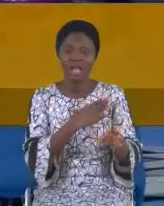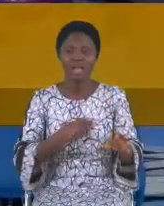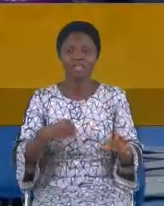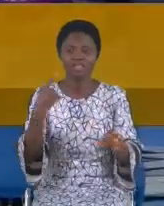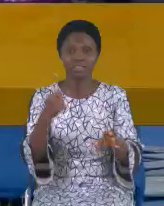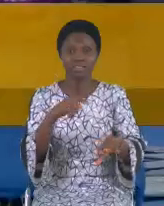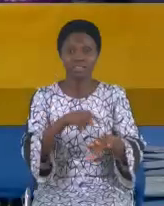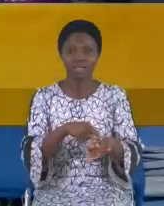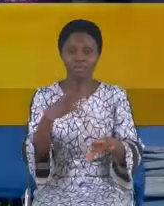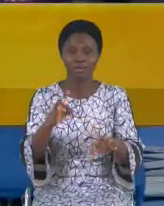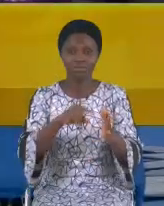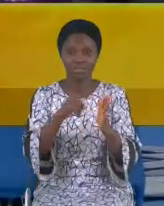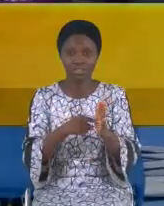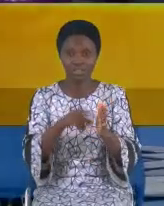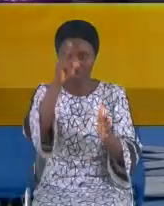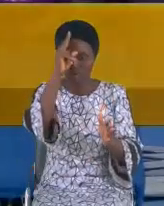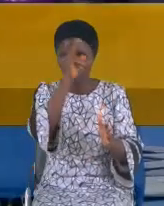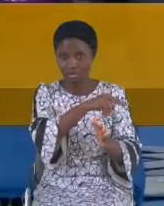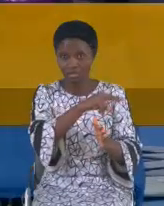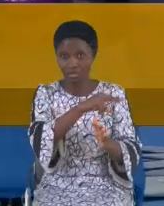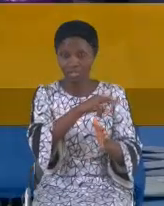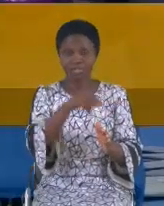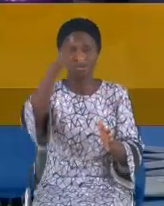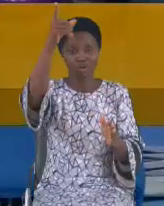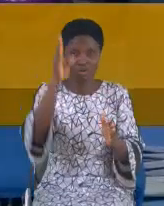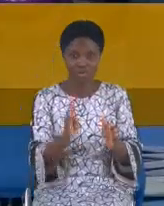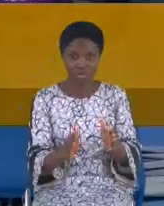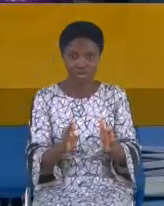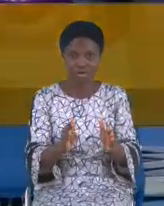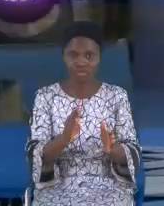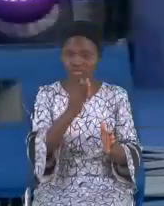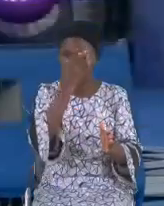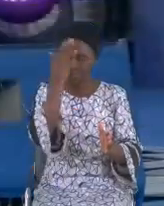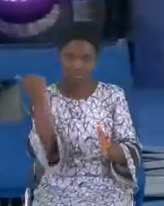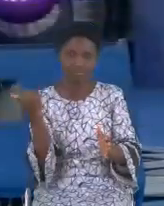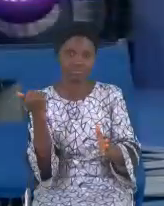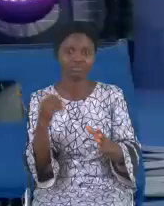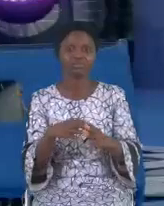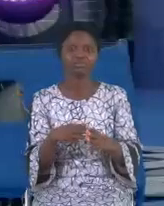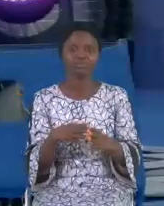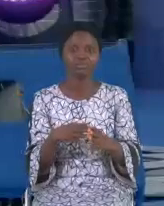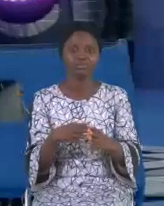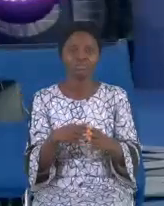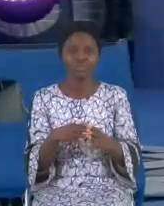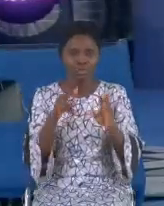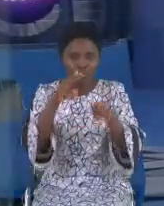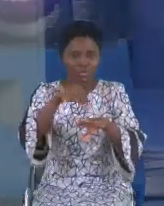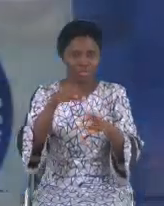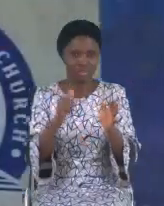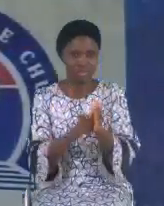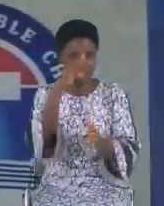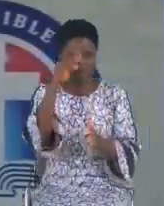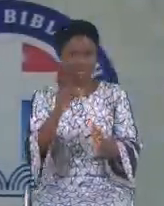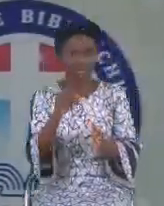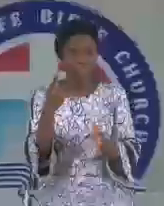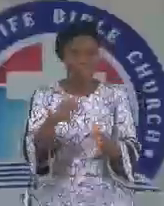this ignorance God went out. Look at that man. The time is stayed in the